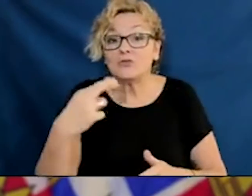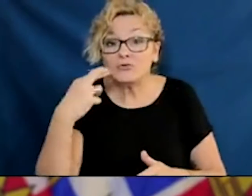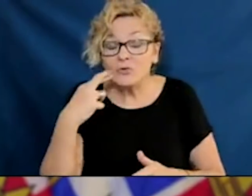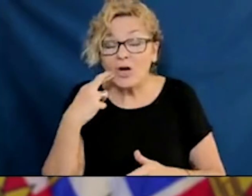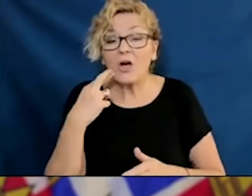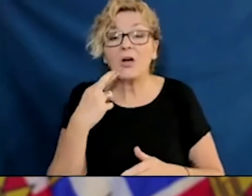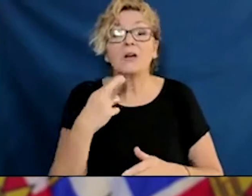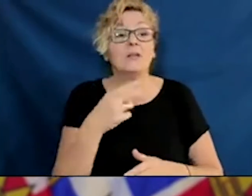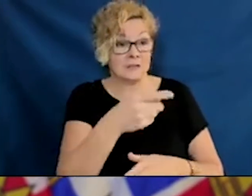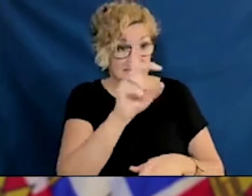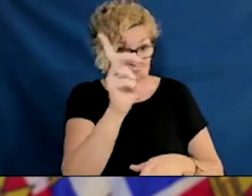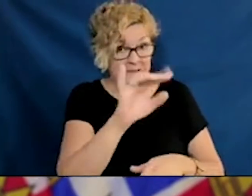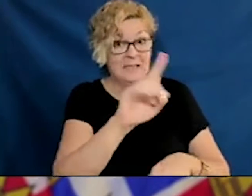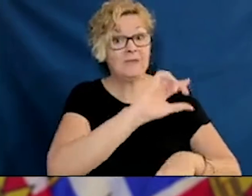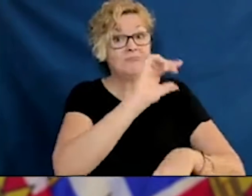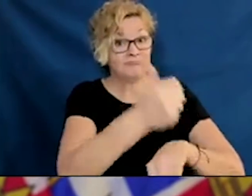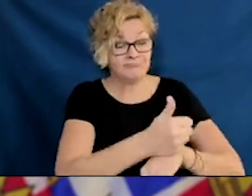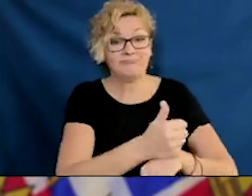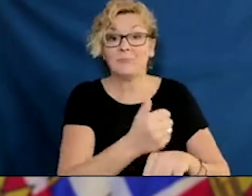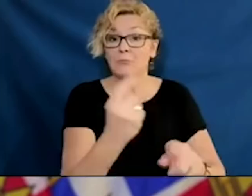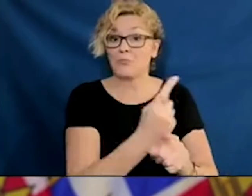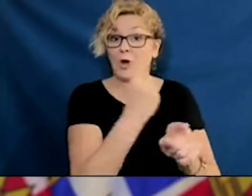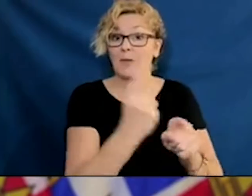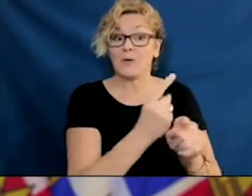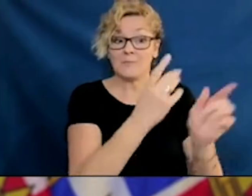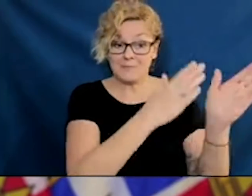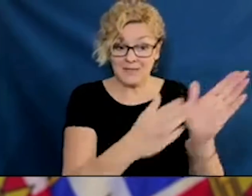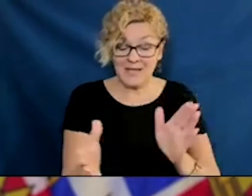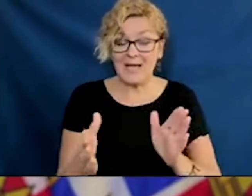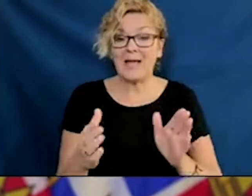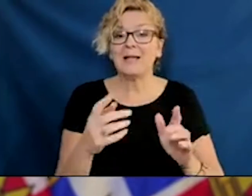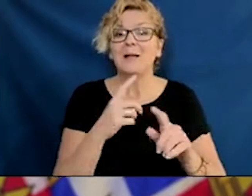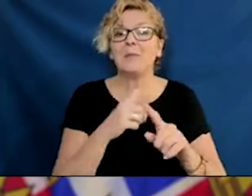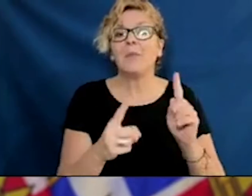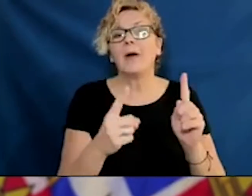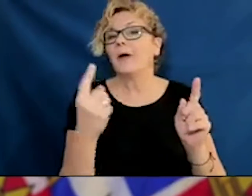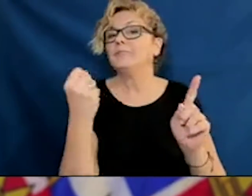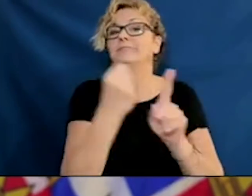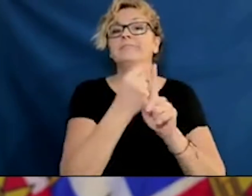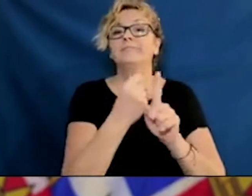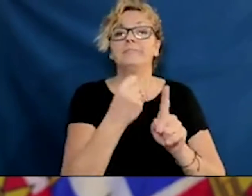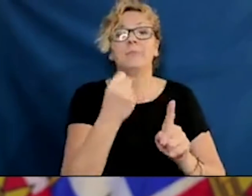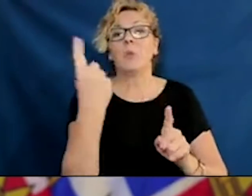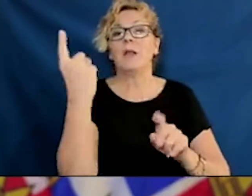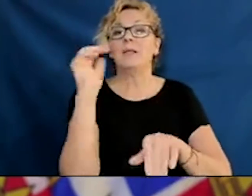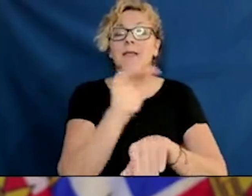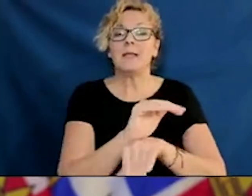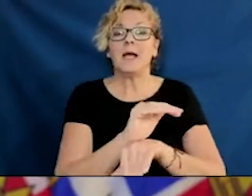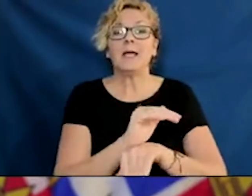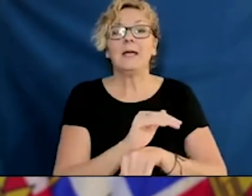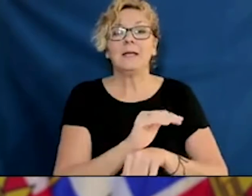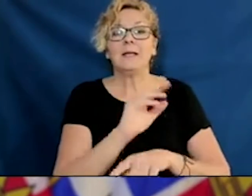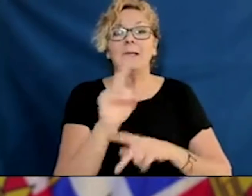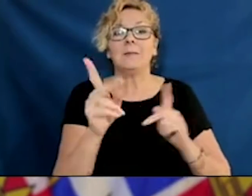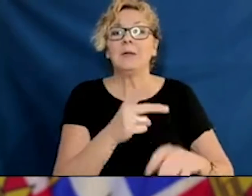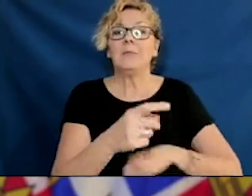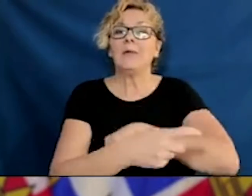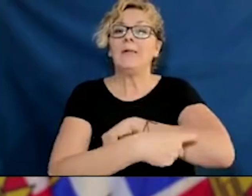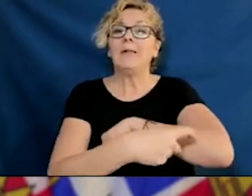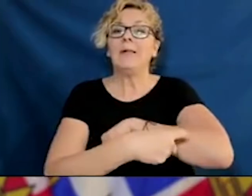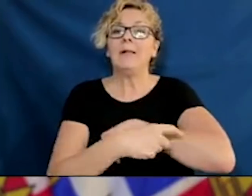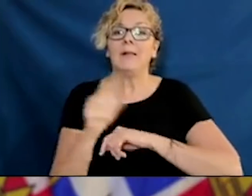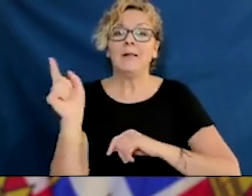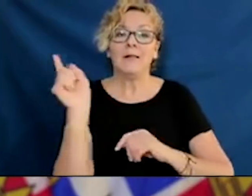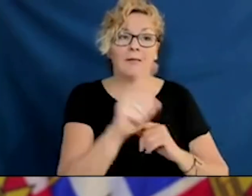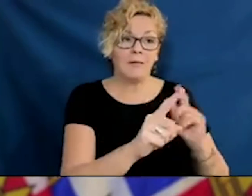was very difficult for the owners, for the staff who worked there, to keep people from congregating. And we